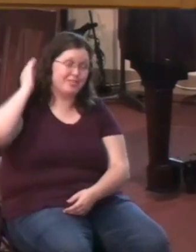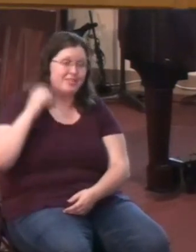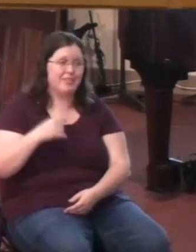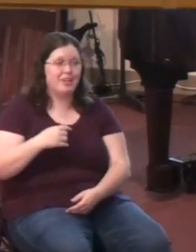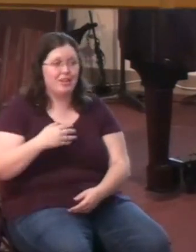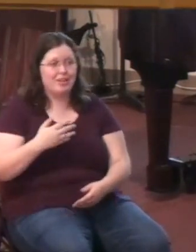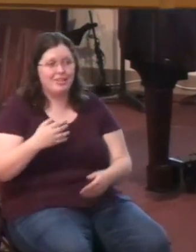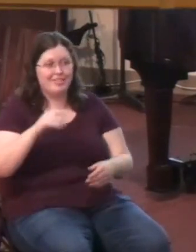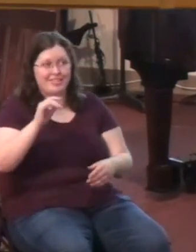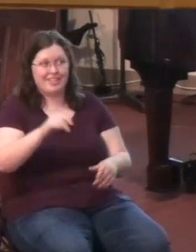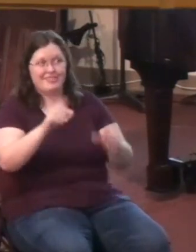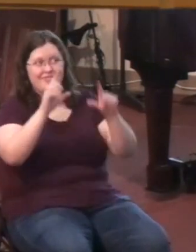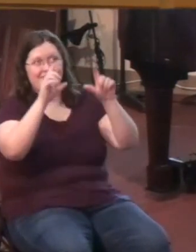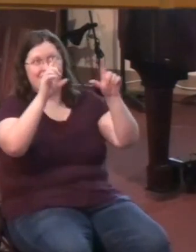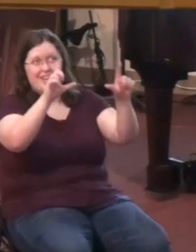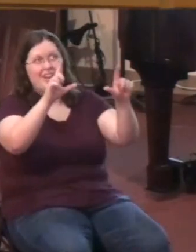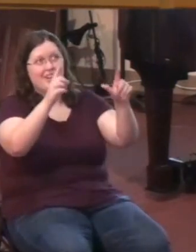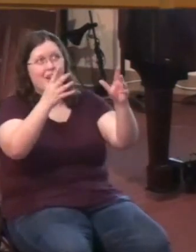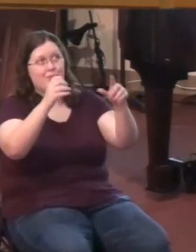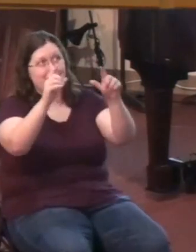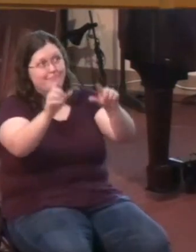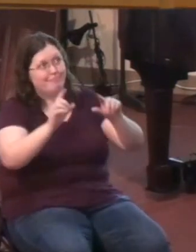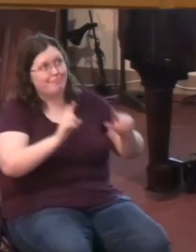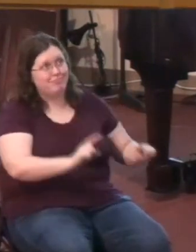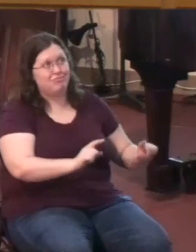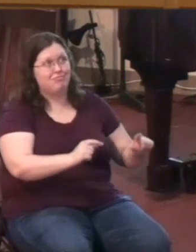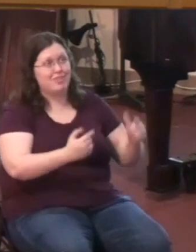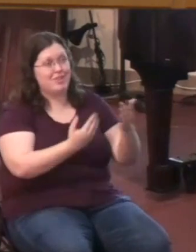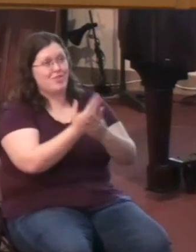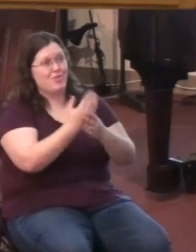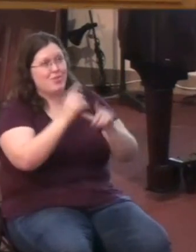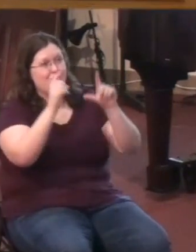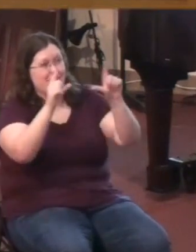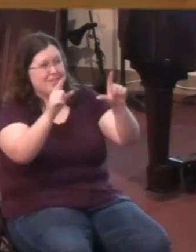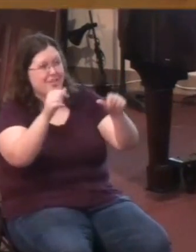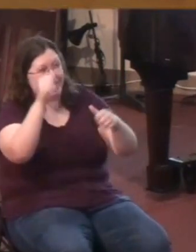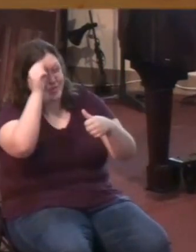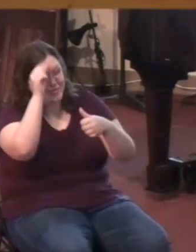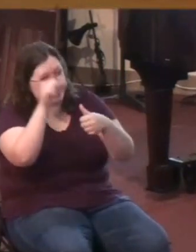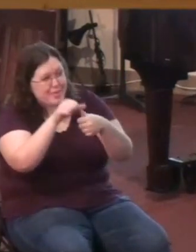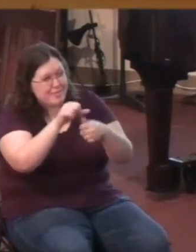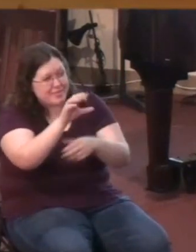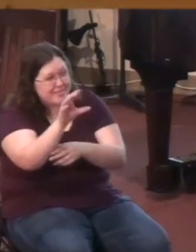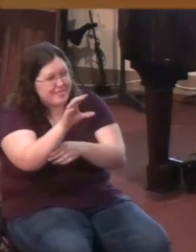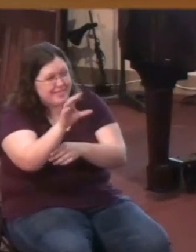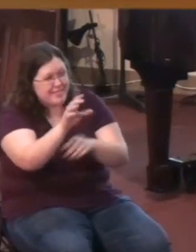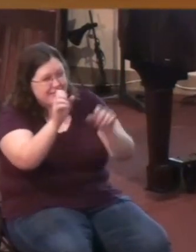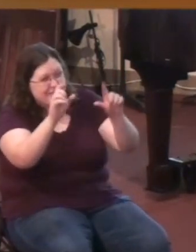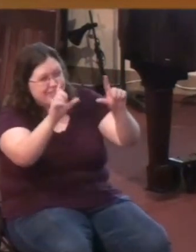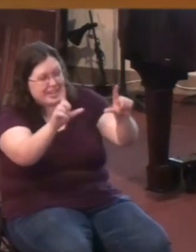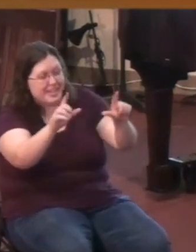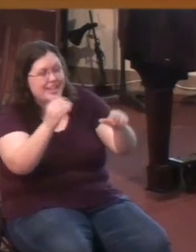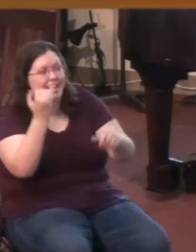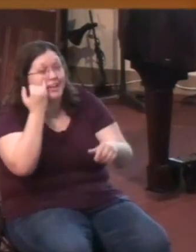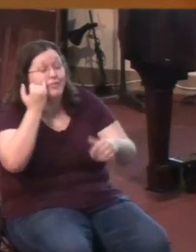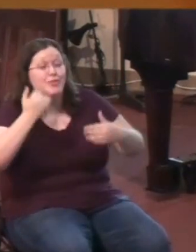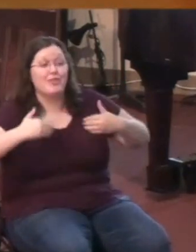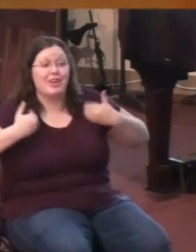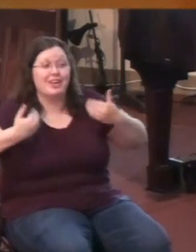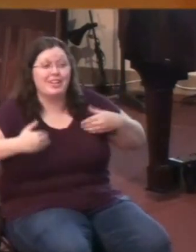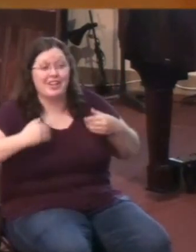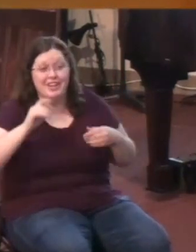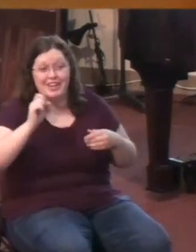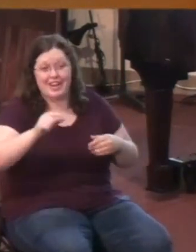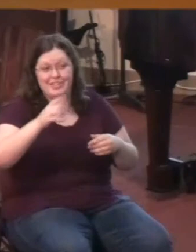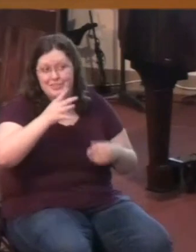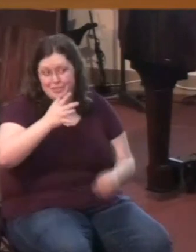slide out and put a new one in. Is everyone old enough to know what a projector was? Who's here? If you're very young, ask your parents. They'll